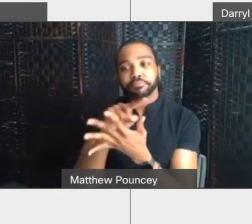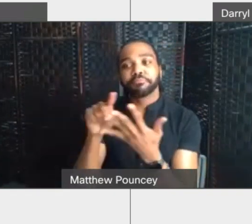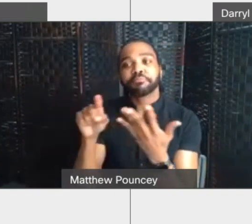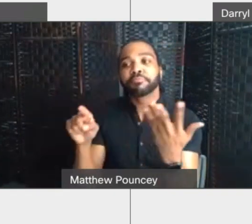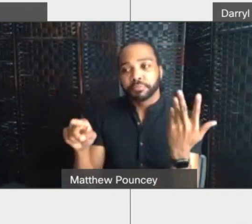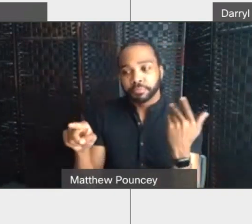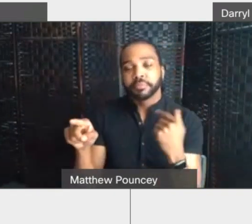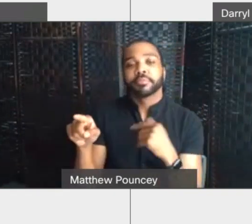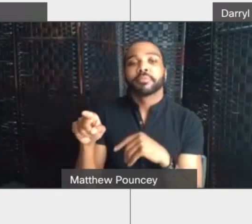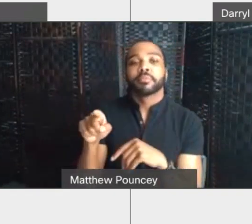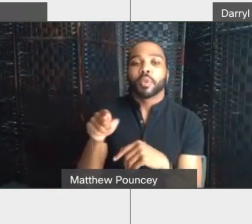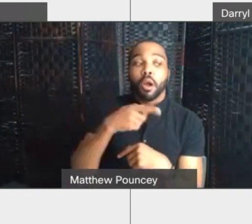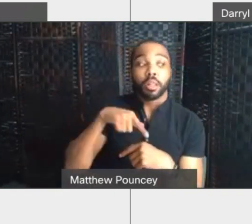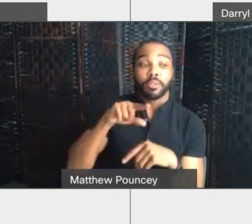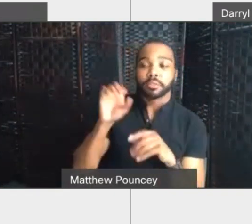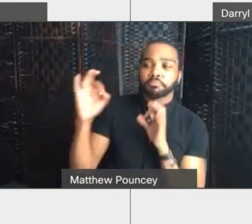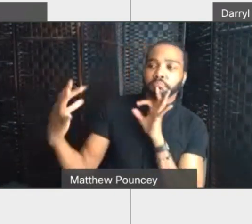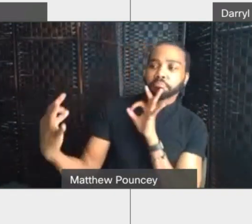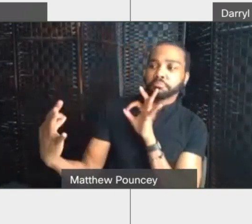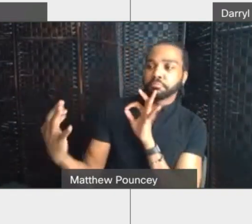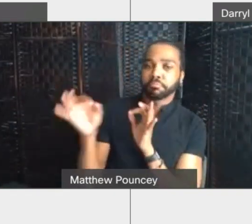provide input on what we would like to see.